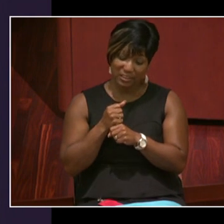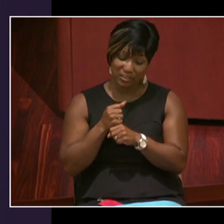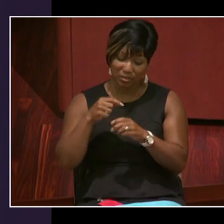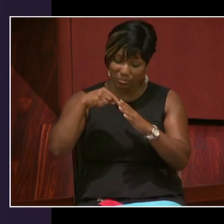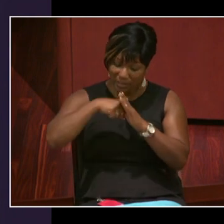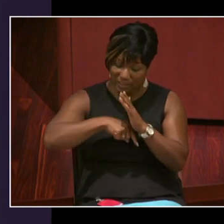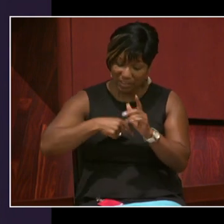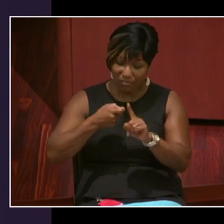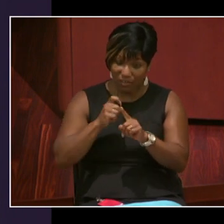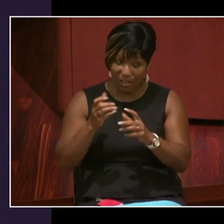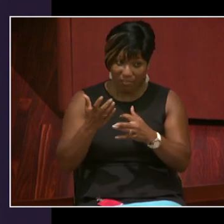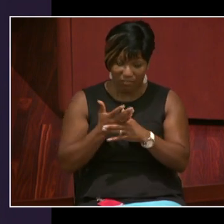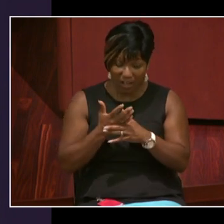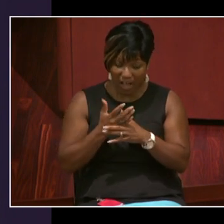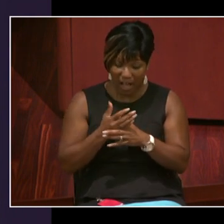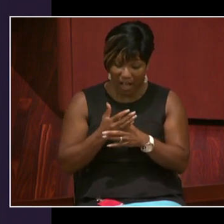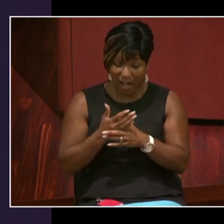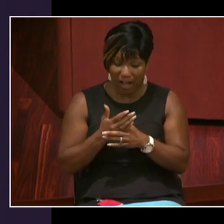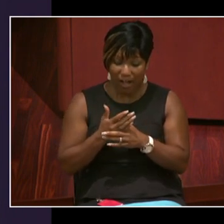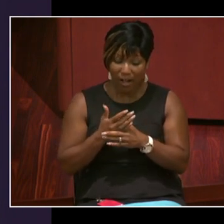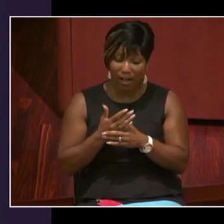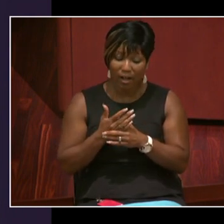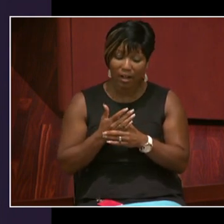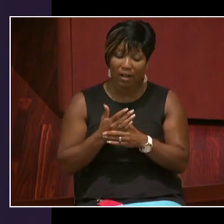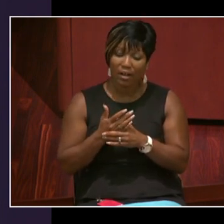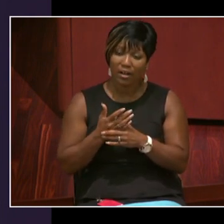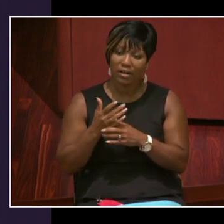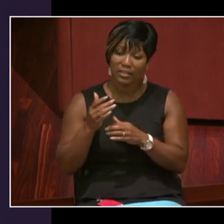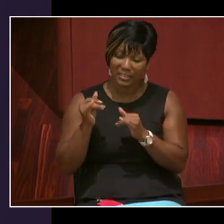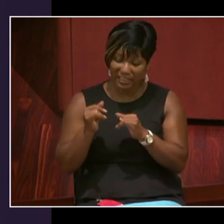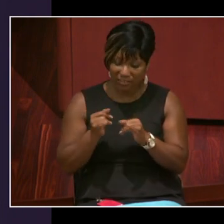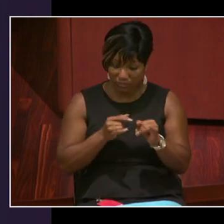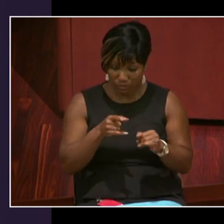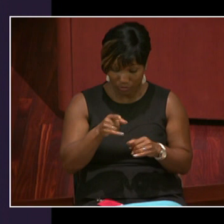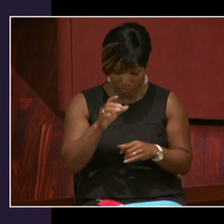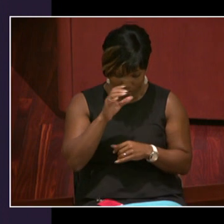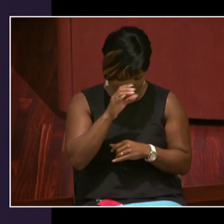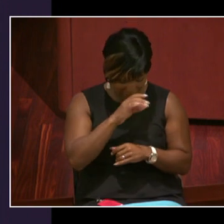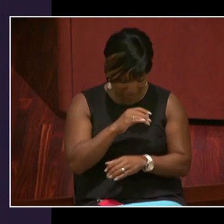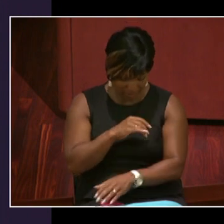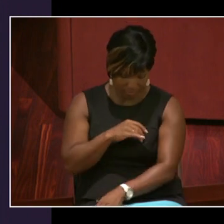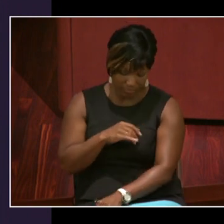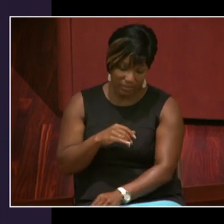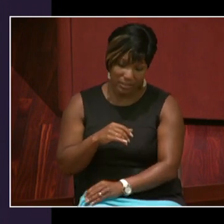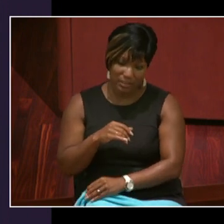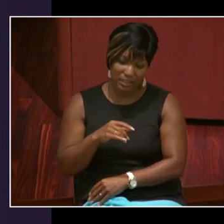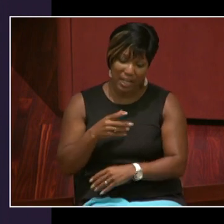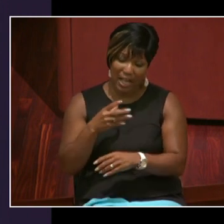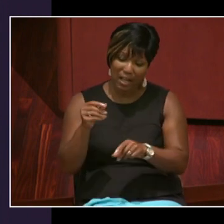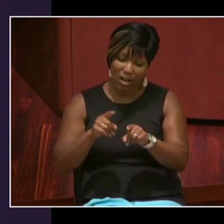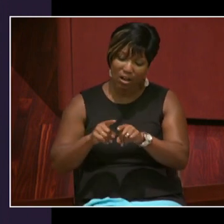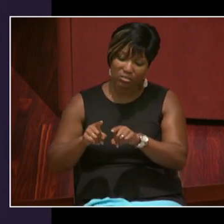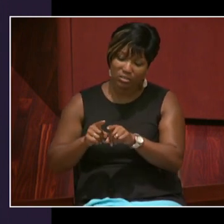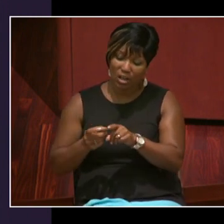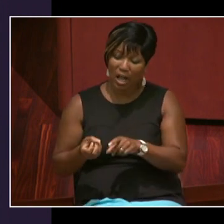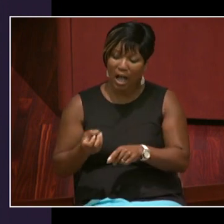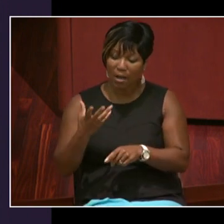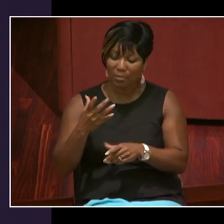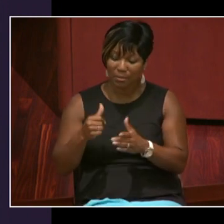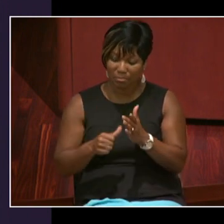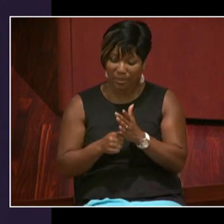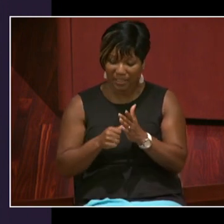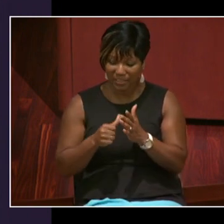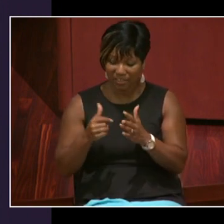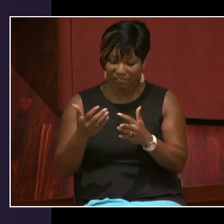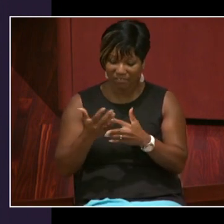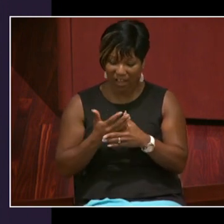detail from the file to aid in confirming a match to the individual that you are seeking, as well as a breakdown of the number of pages the file